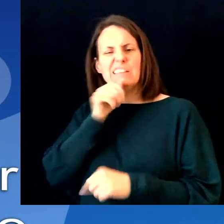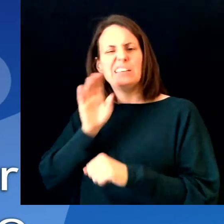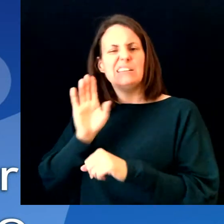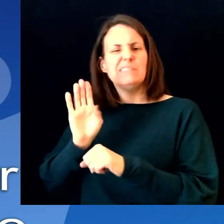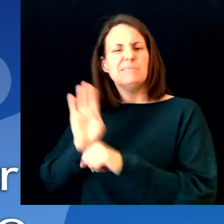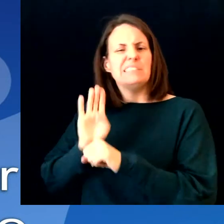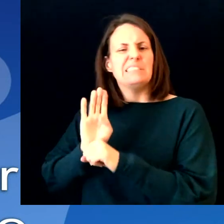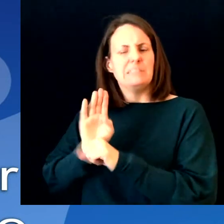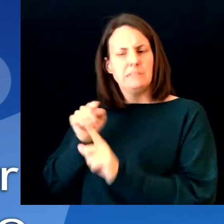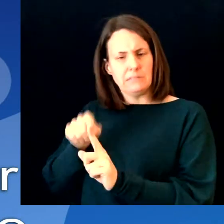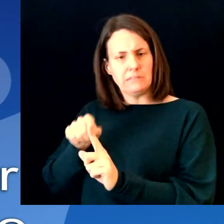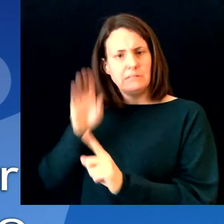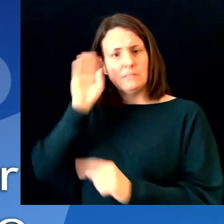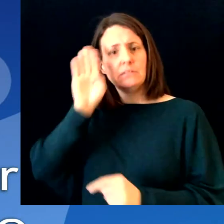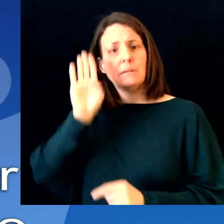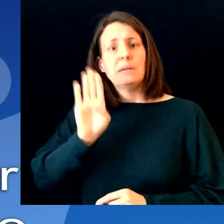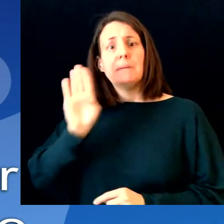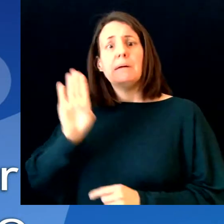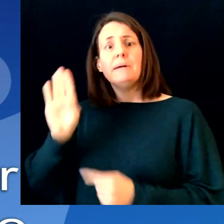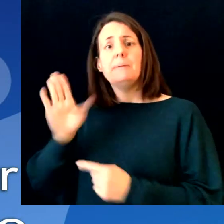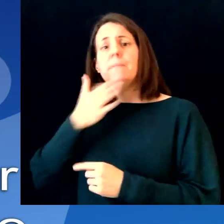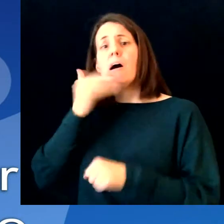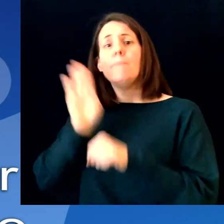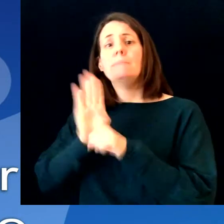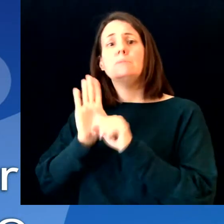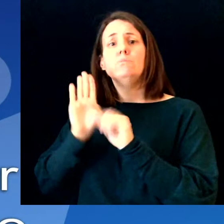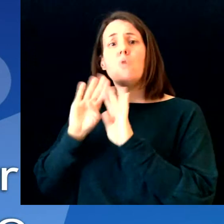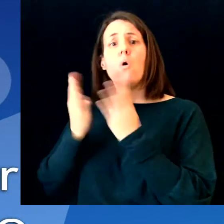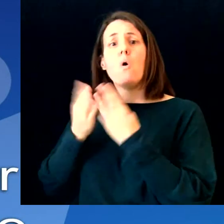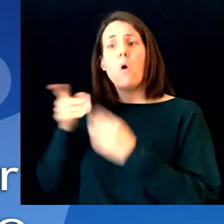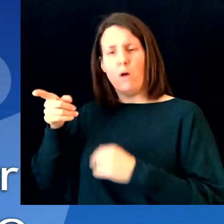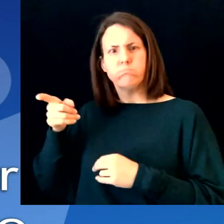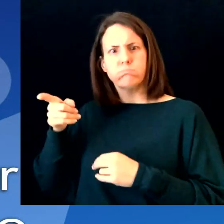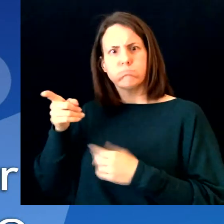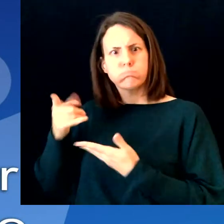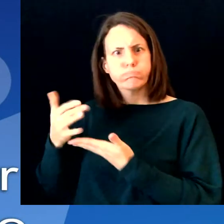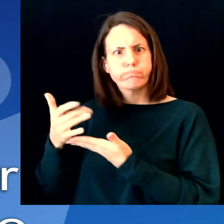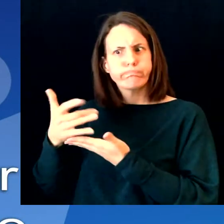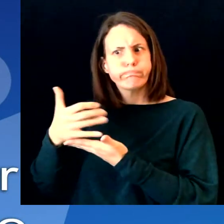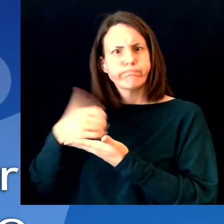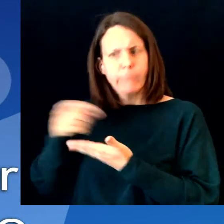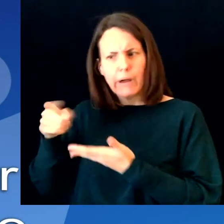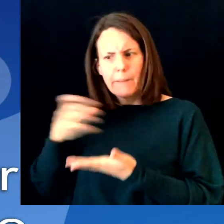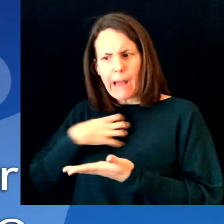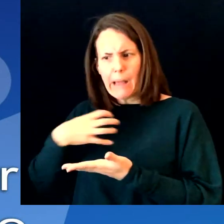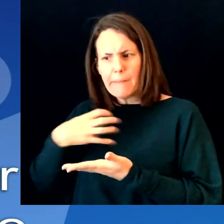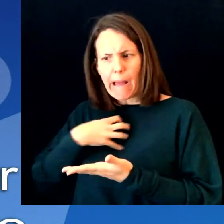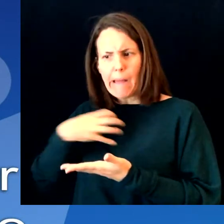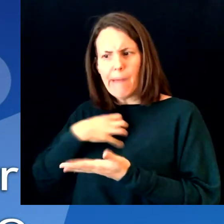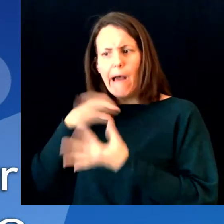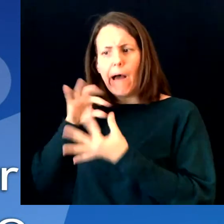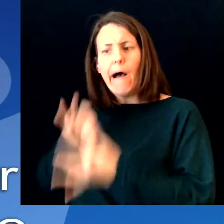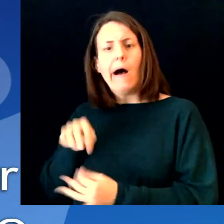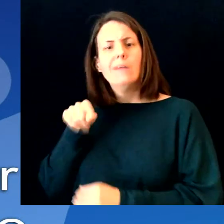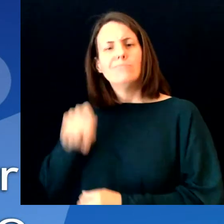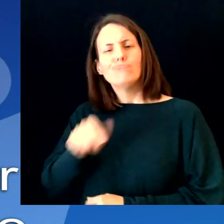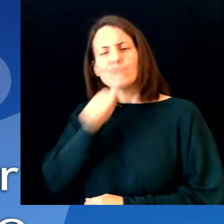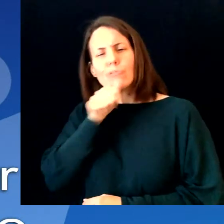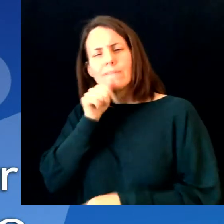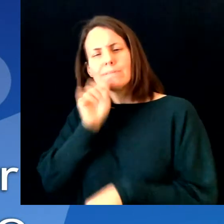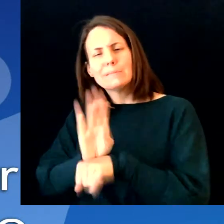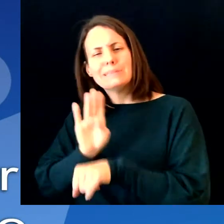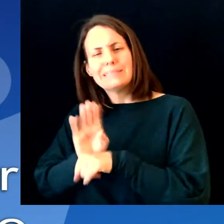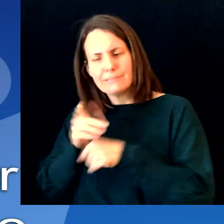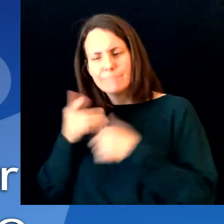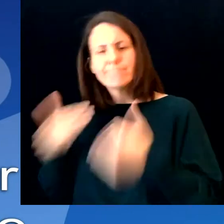been hearing complaints about this company, and what is DHS doing to make sure Wisconsinites aren't seeking out potentially fraudulent tests? Yep,